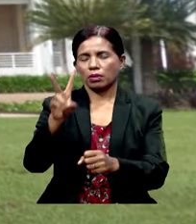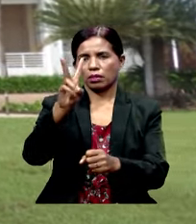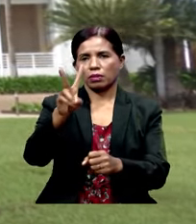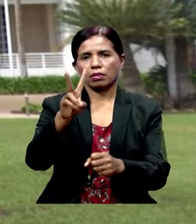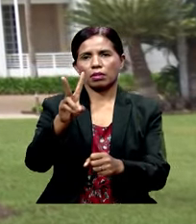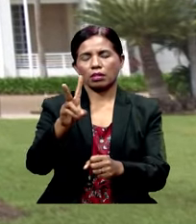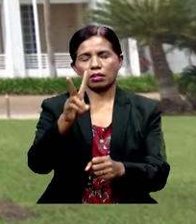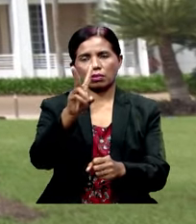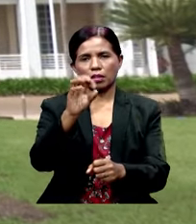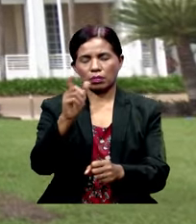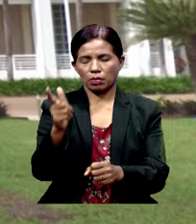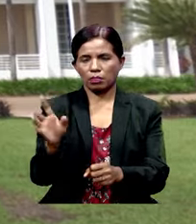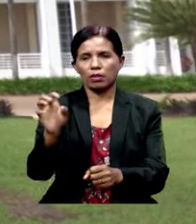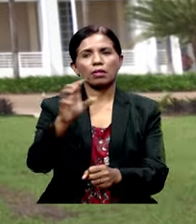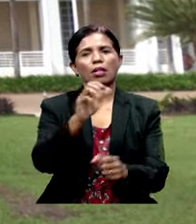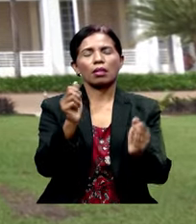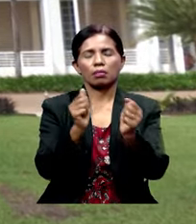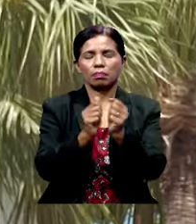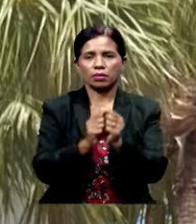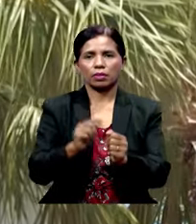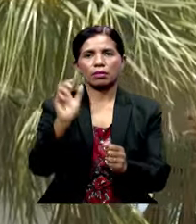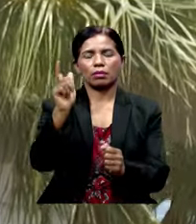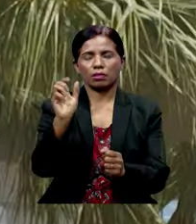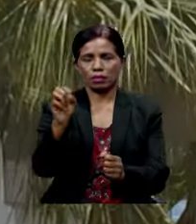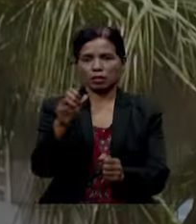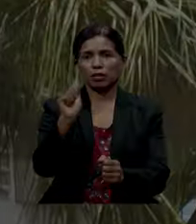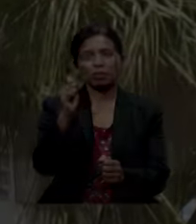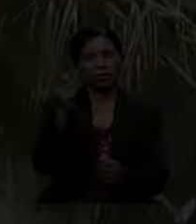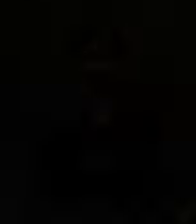rihunrua sanul resin tolu, hamutuk rihun sanul resin, Titu Silva, ZMN.